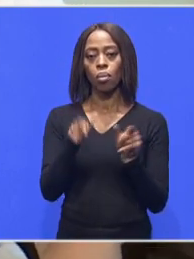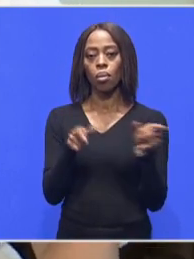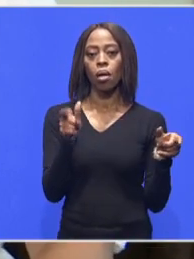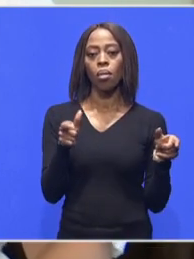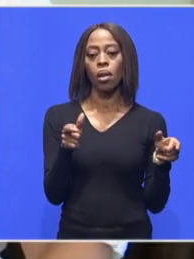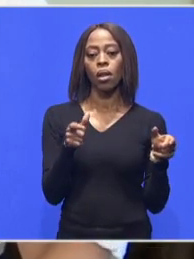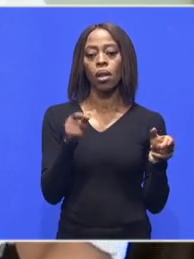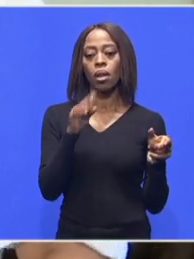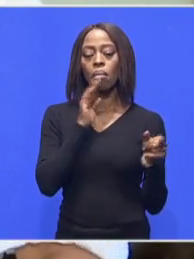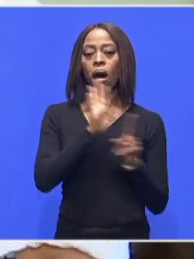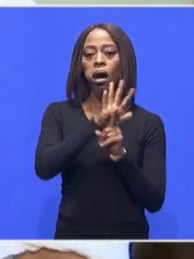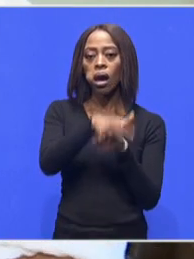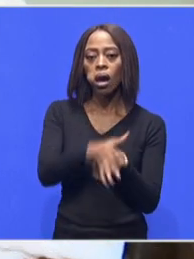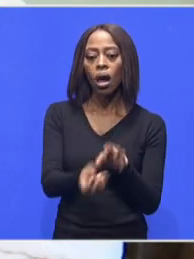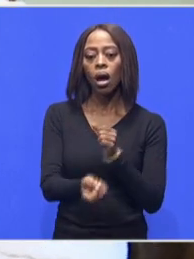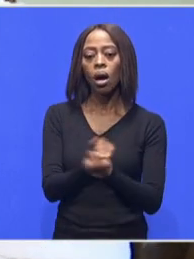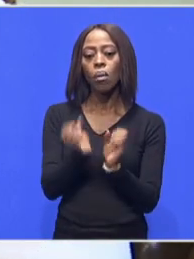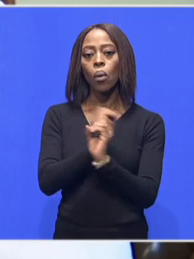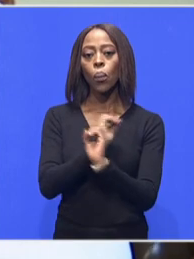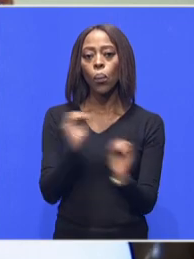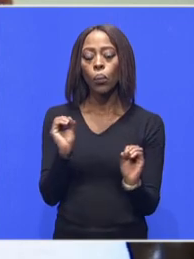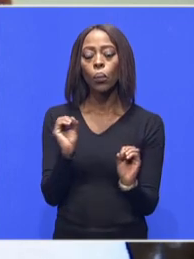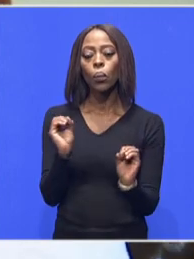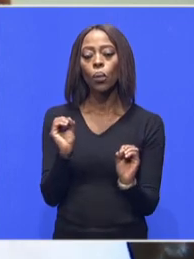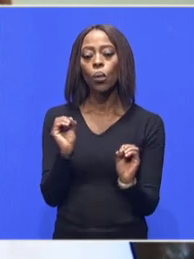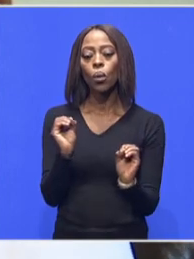any discrimination against any